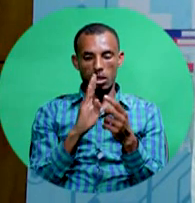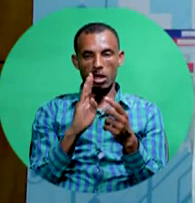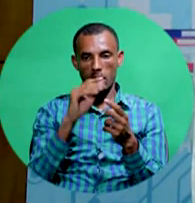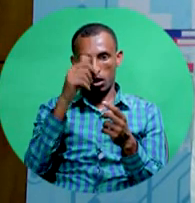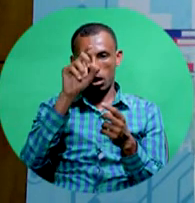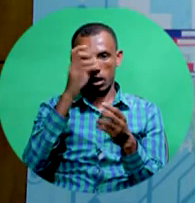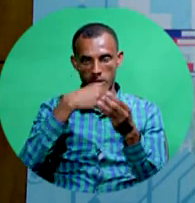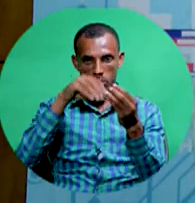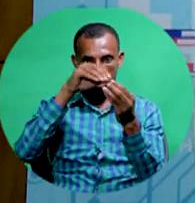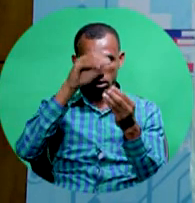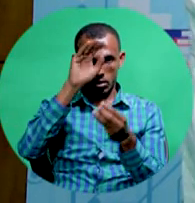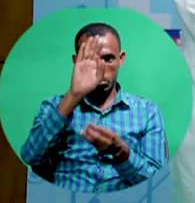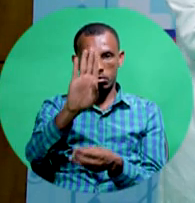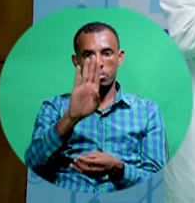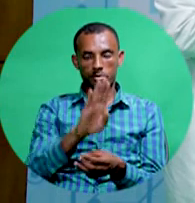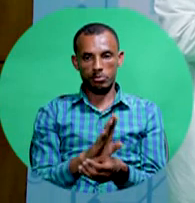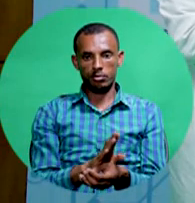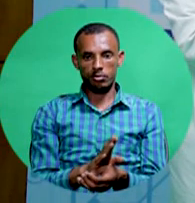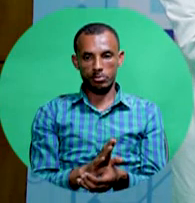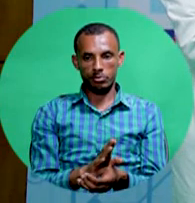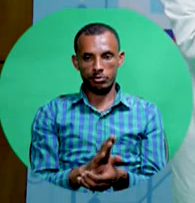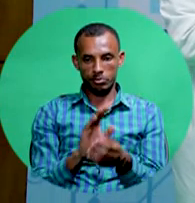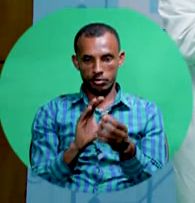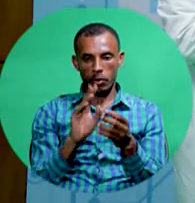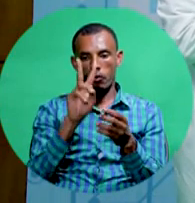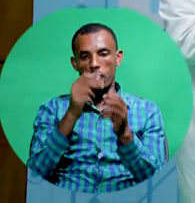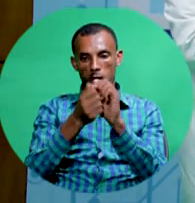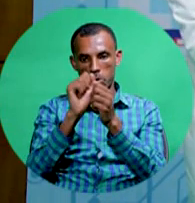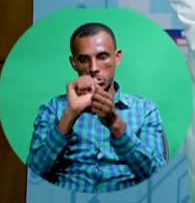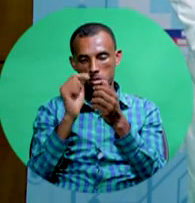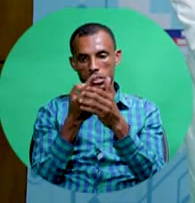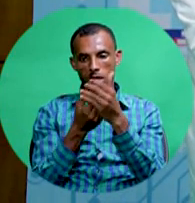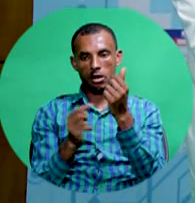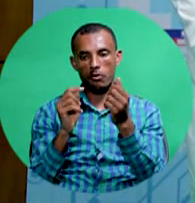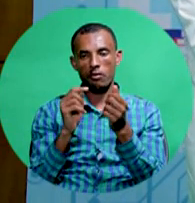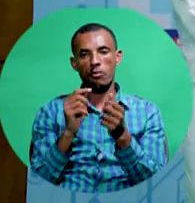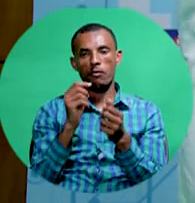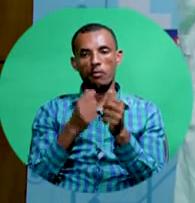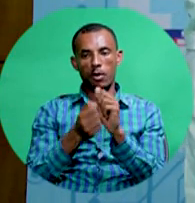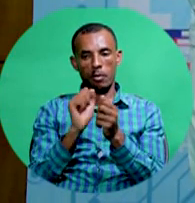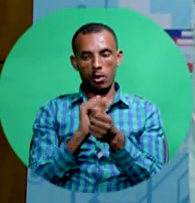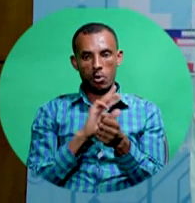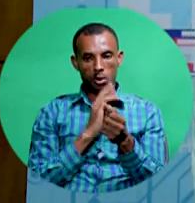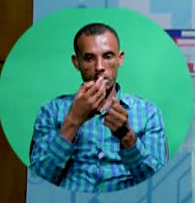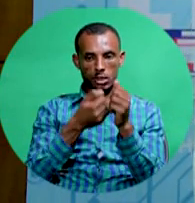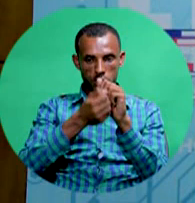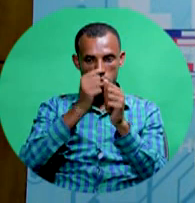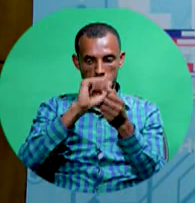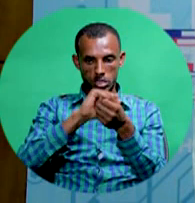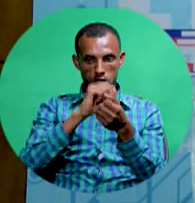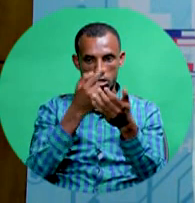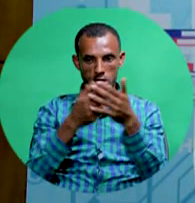ax plus b. Assume this variable to be single variable u. So we have changed u, so